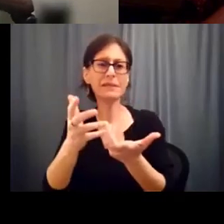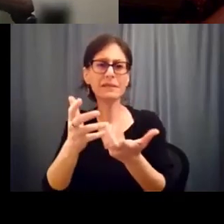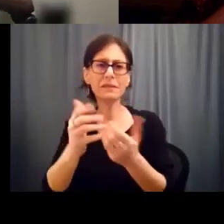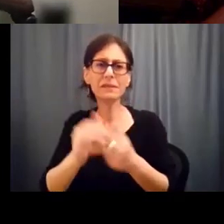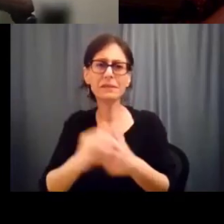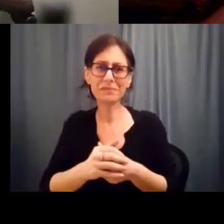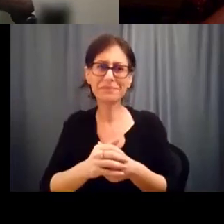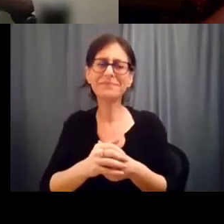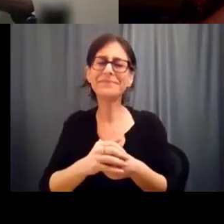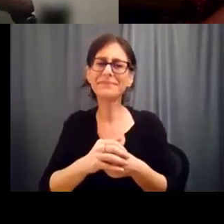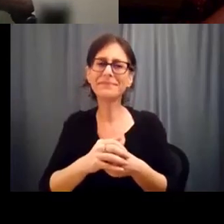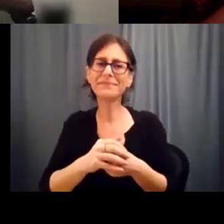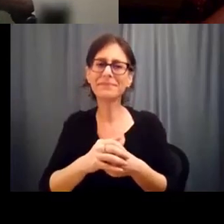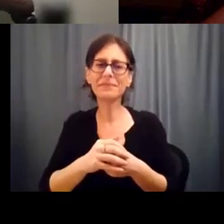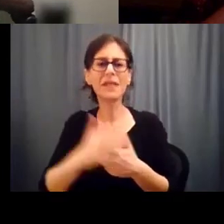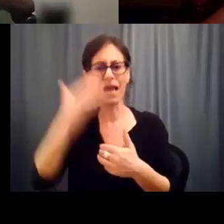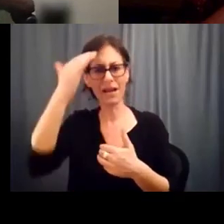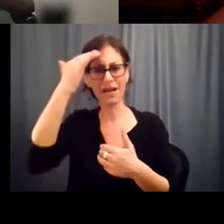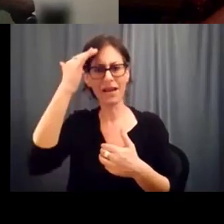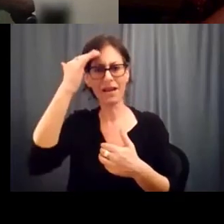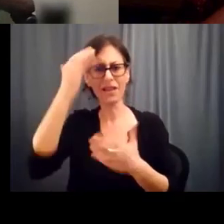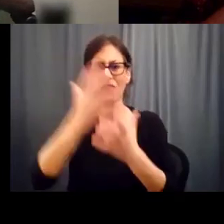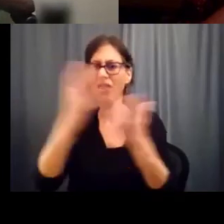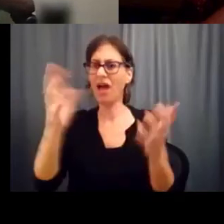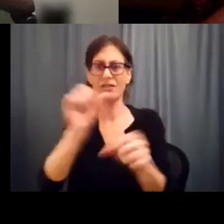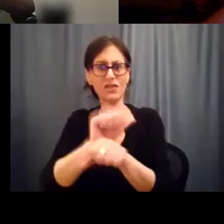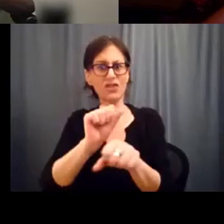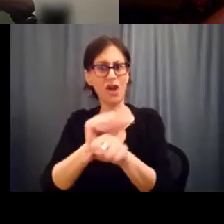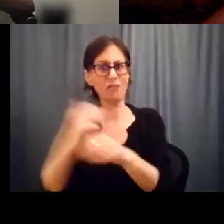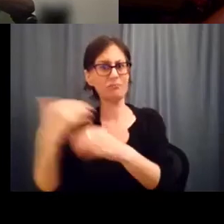know, knowing your own,